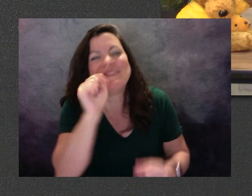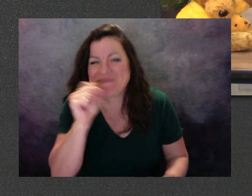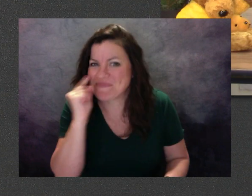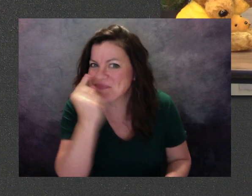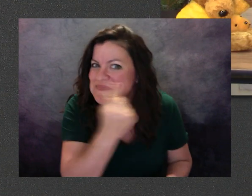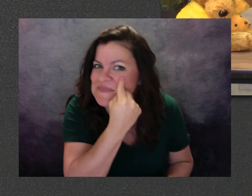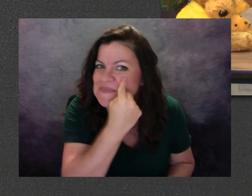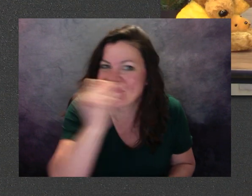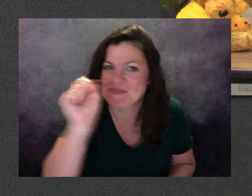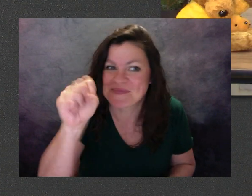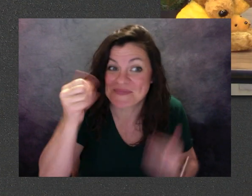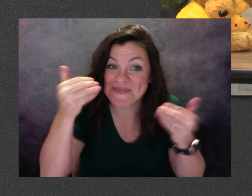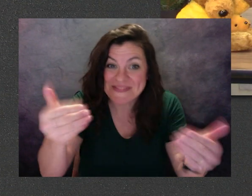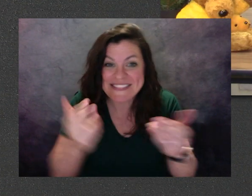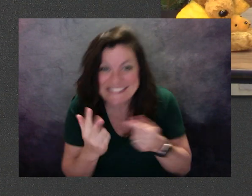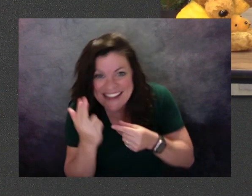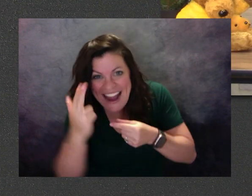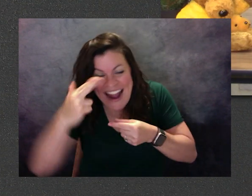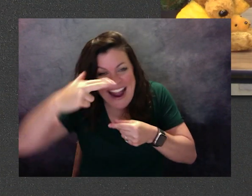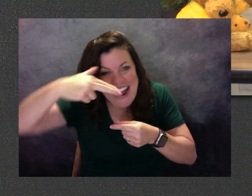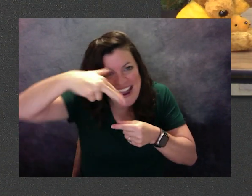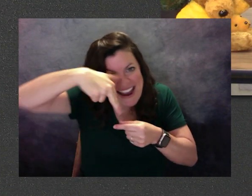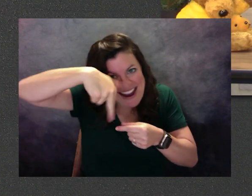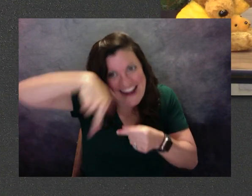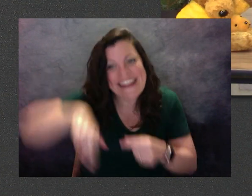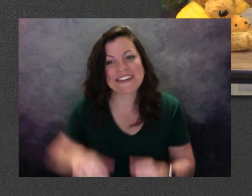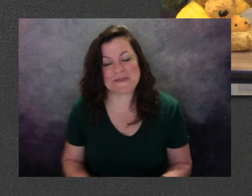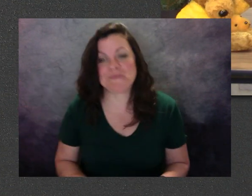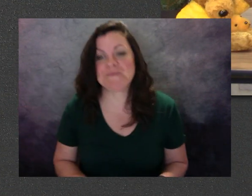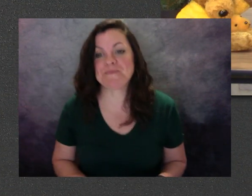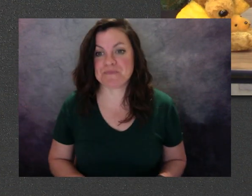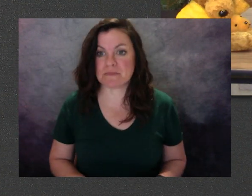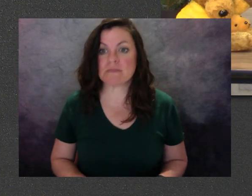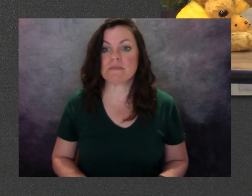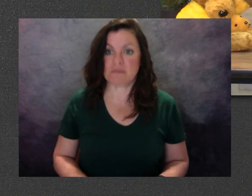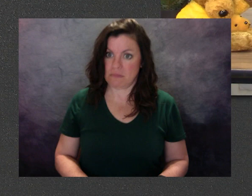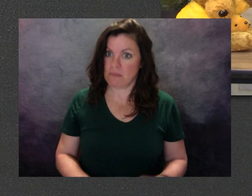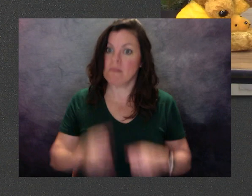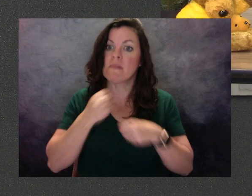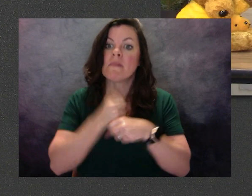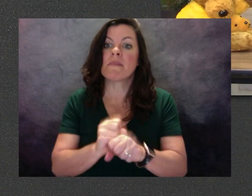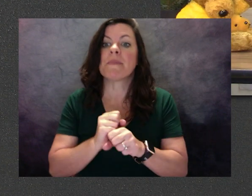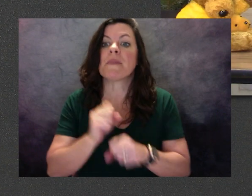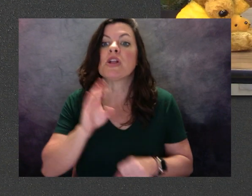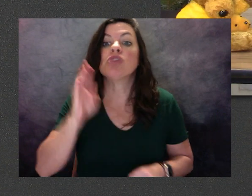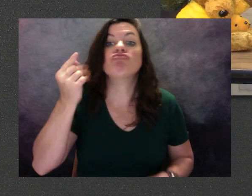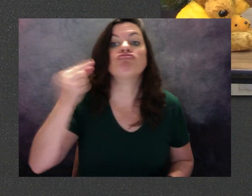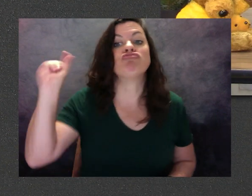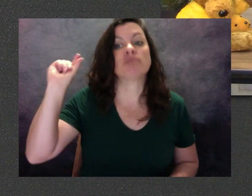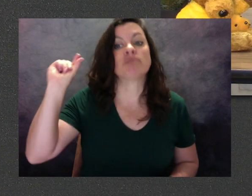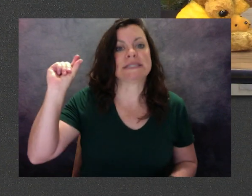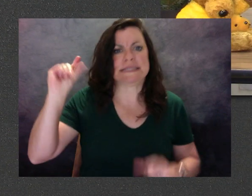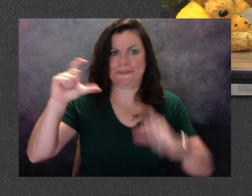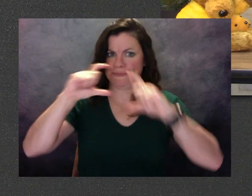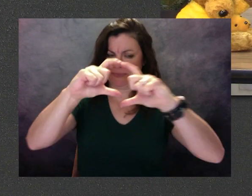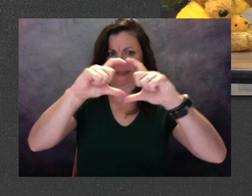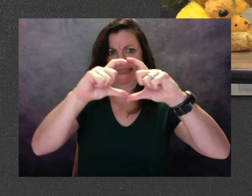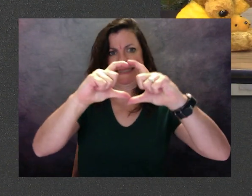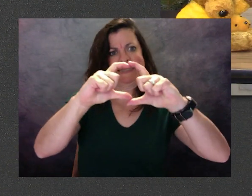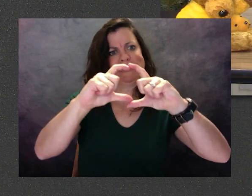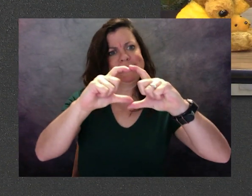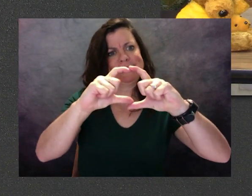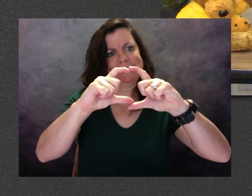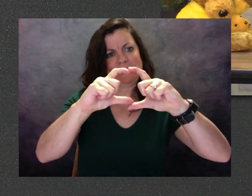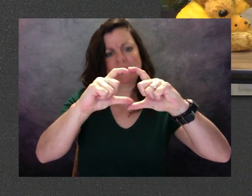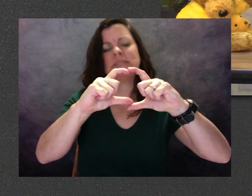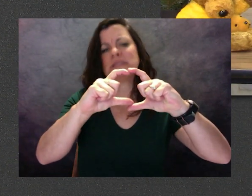the circle on the green paper is pretty big. So here, check out my circle that I just cut out. It's pretty